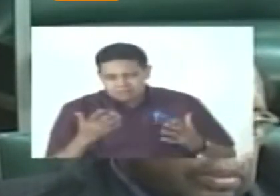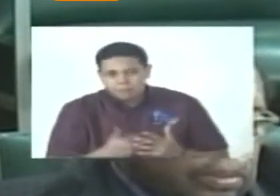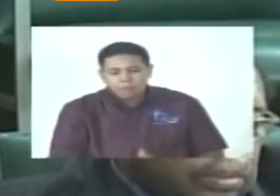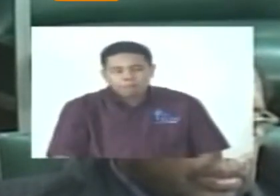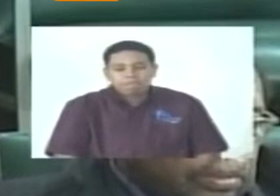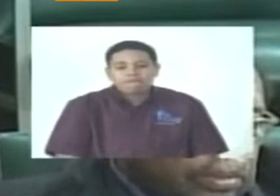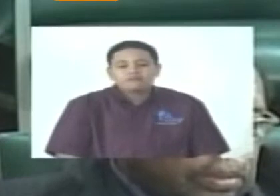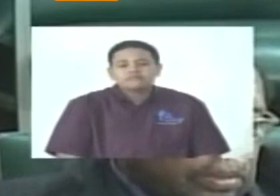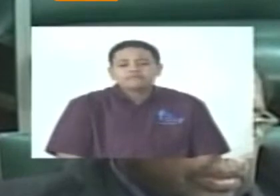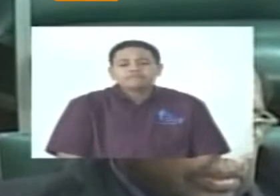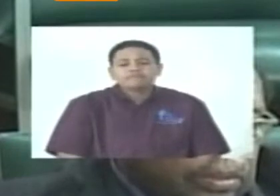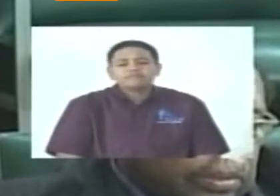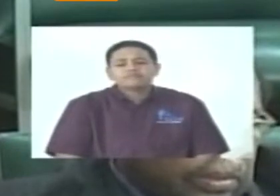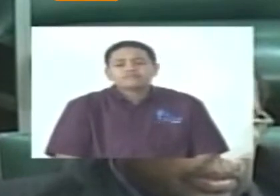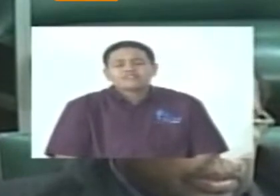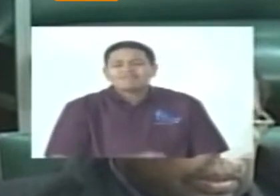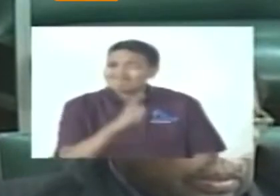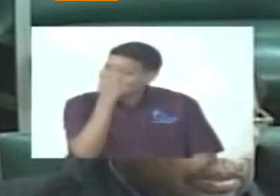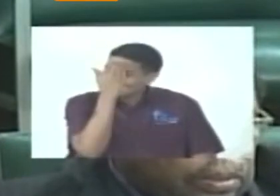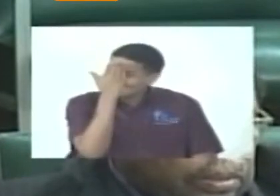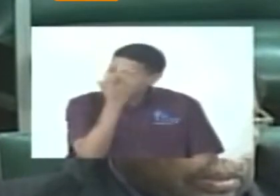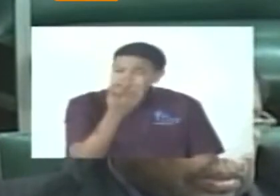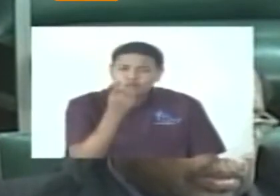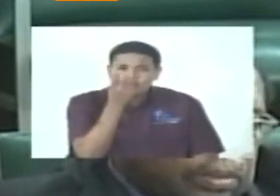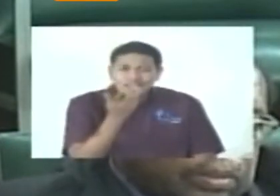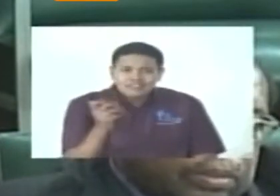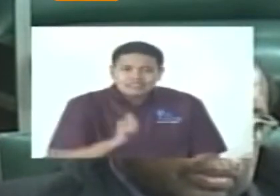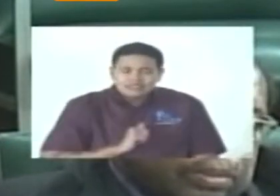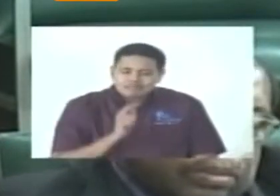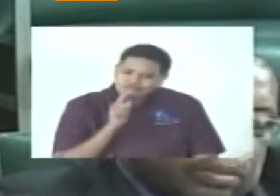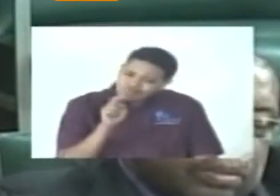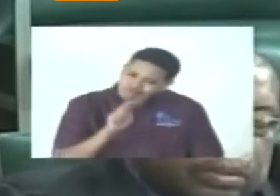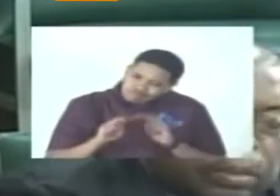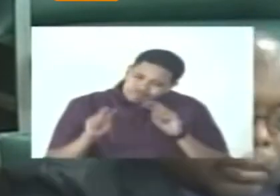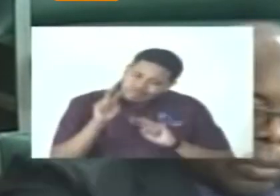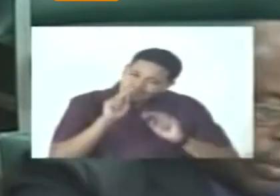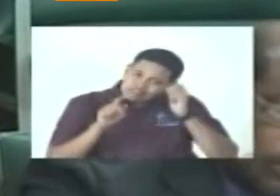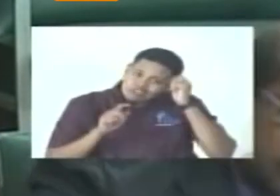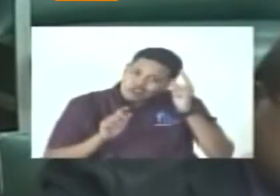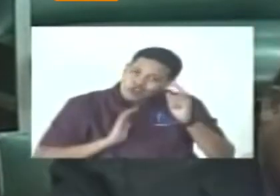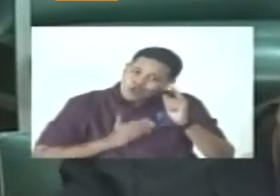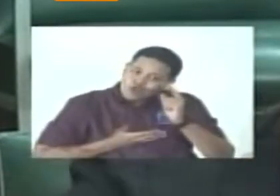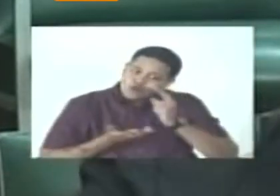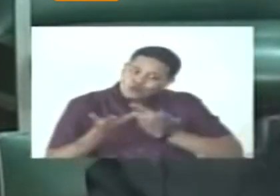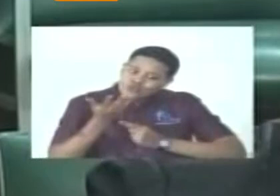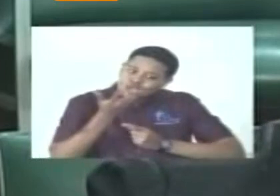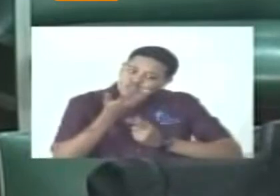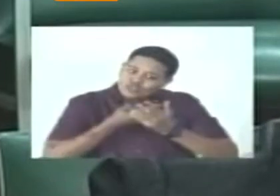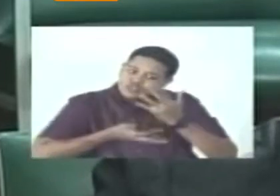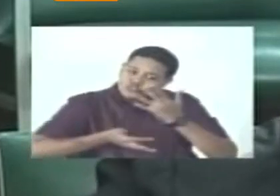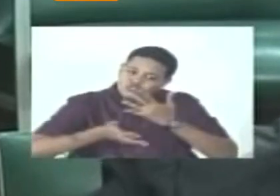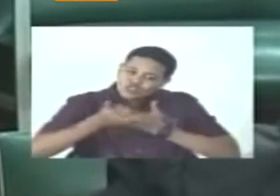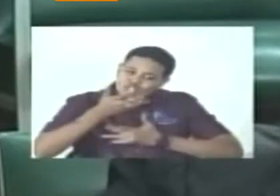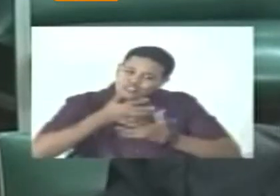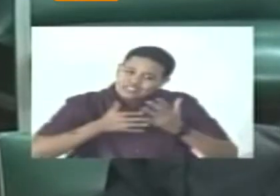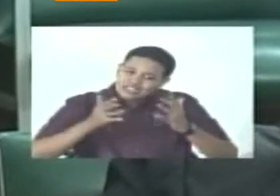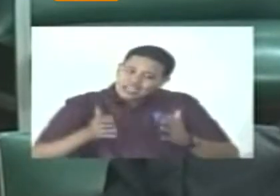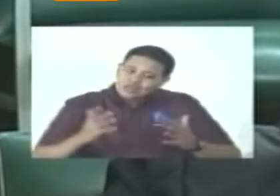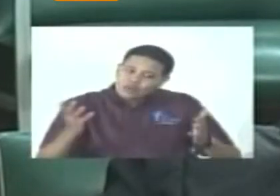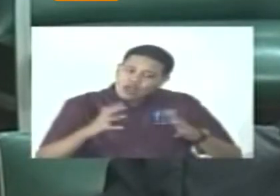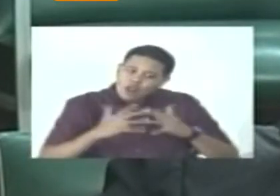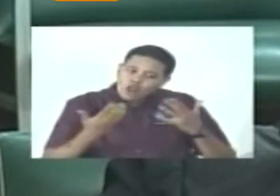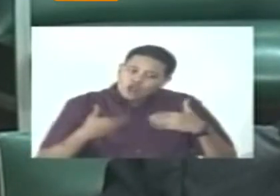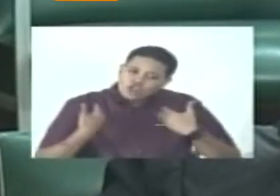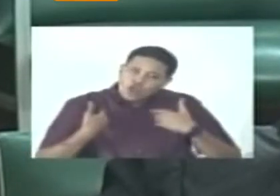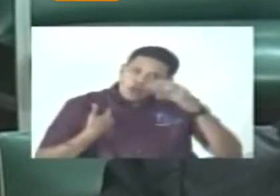gangs. And you know, Mr. President, one of the things that we have to understand in our society is that a lot of young boys